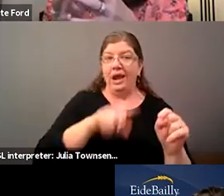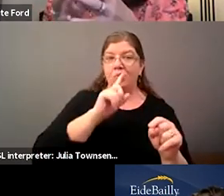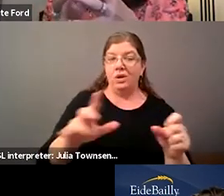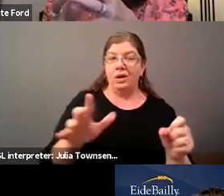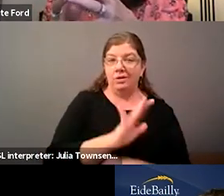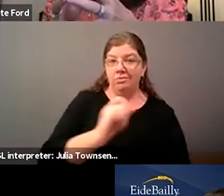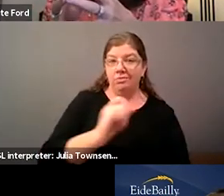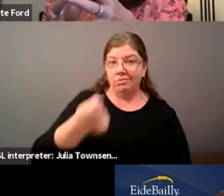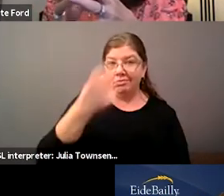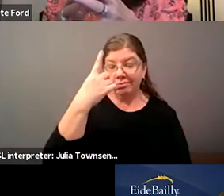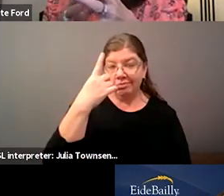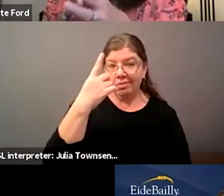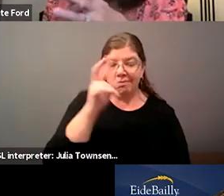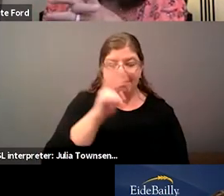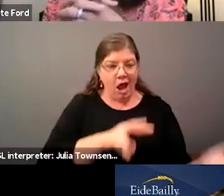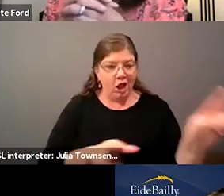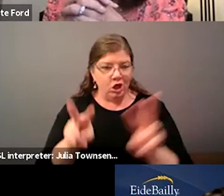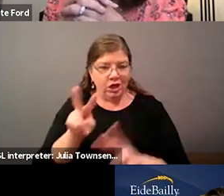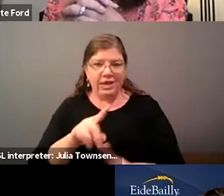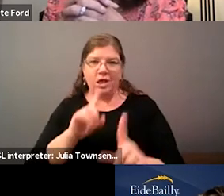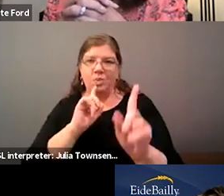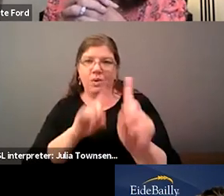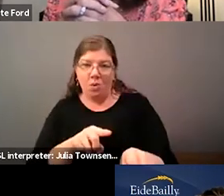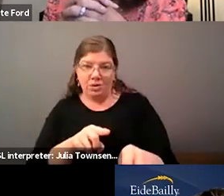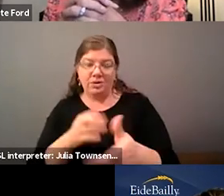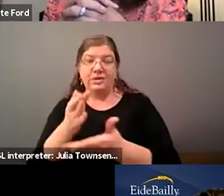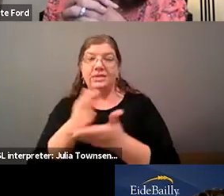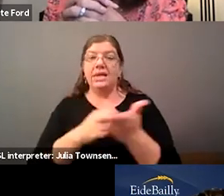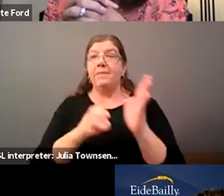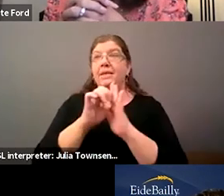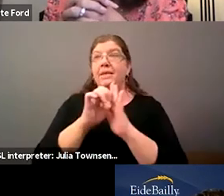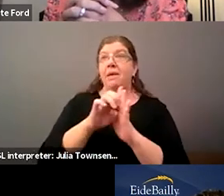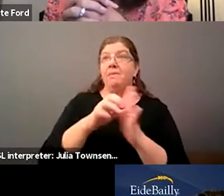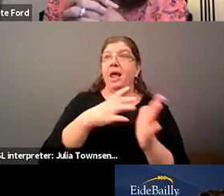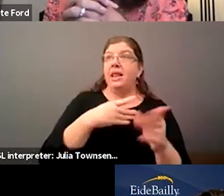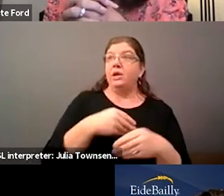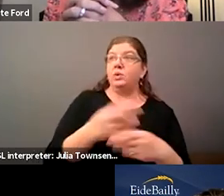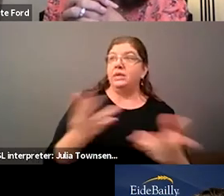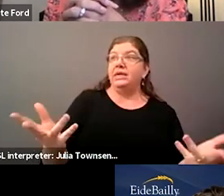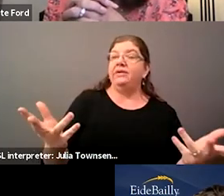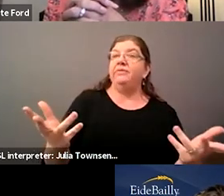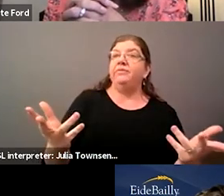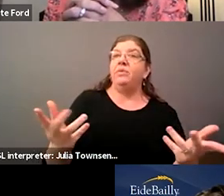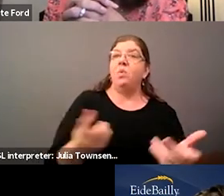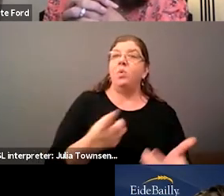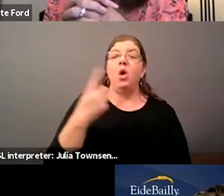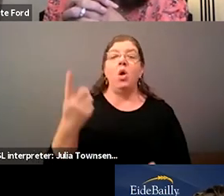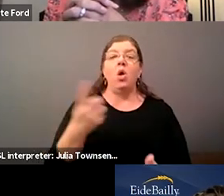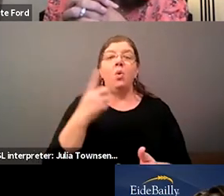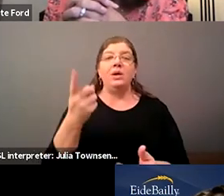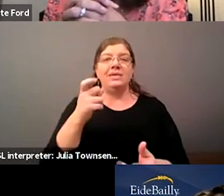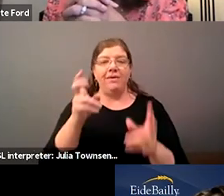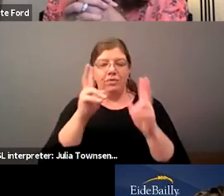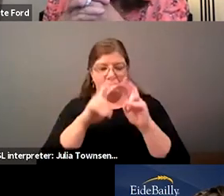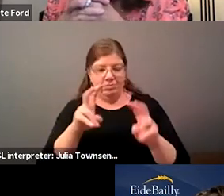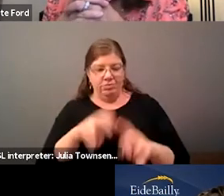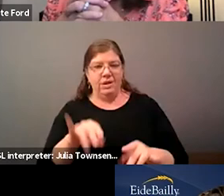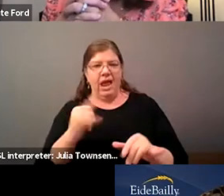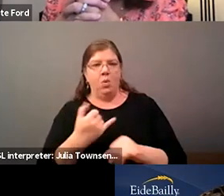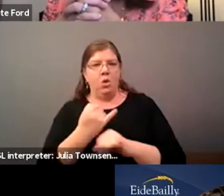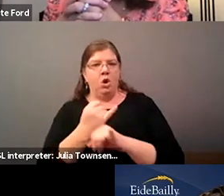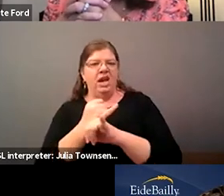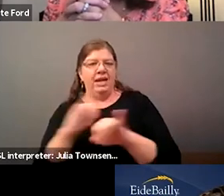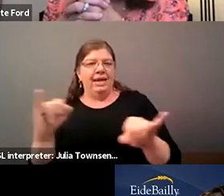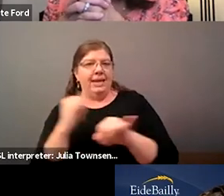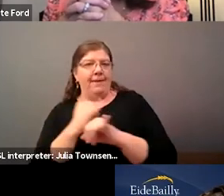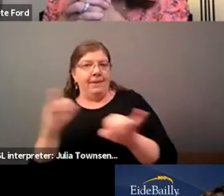of by looking at the report a couple of the examples i'd like to give we always have to evaluate our independence when it comes